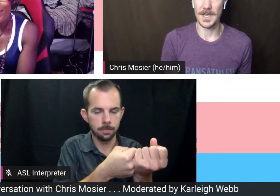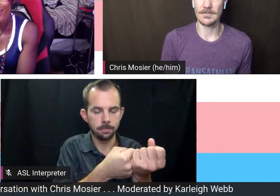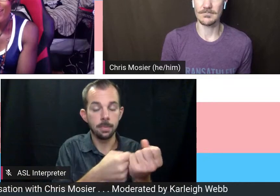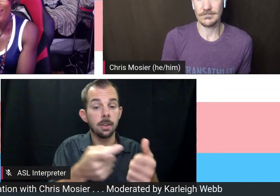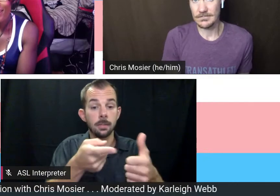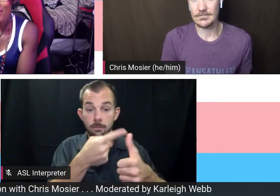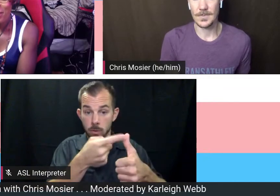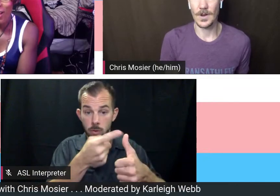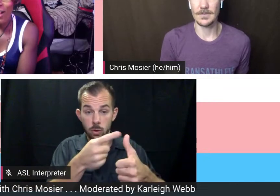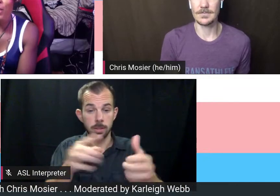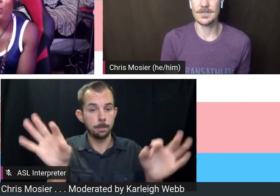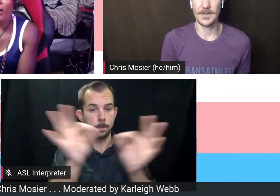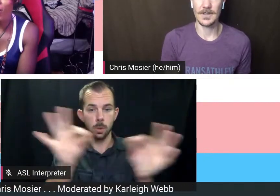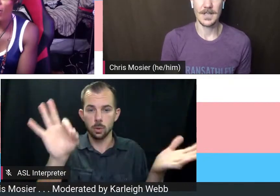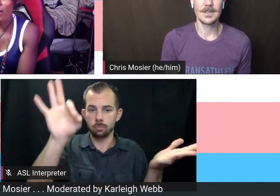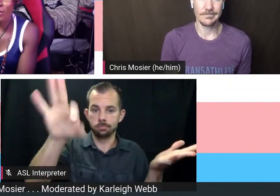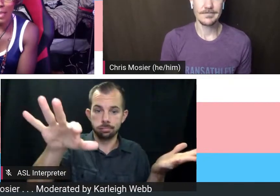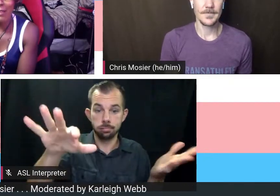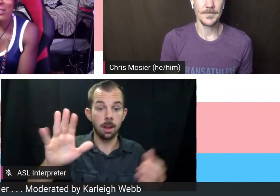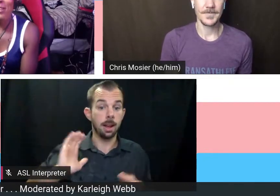for debate, right?